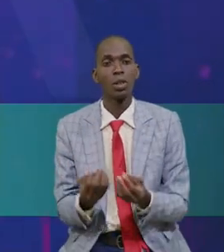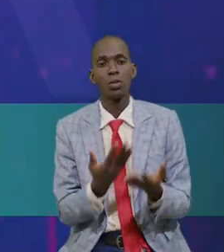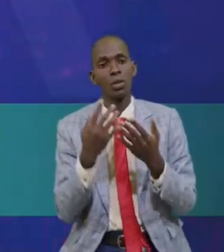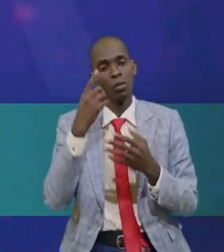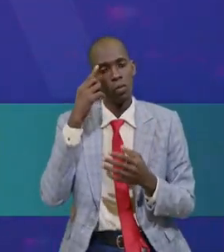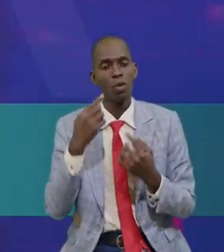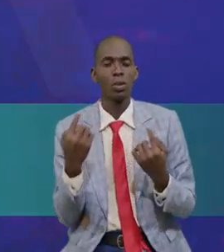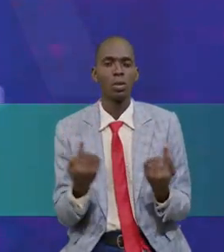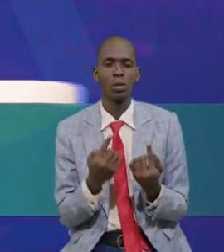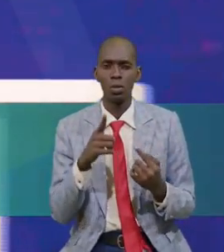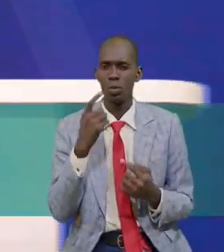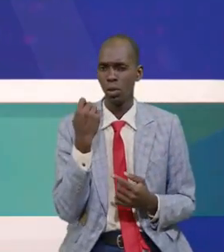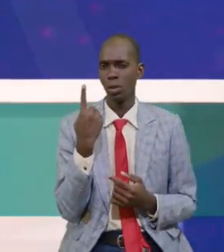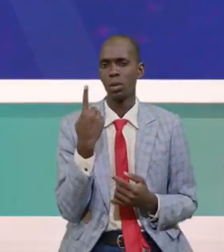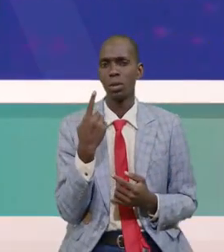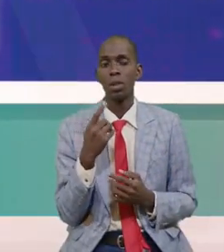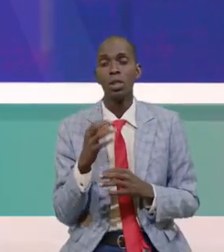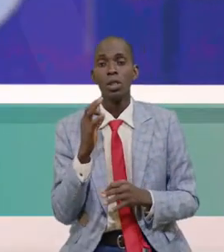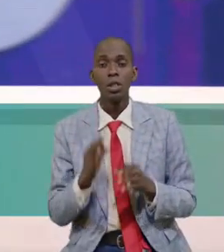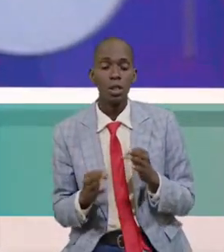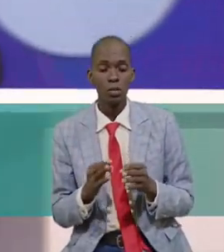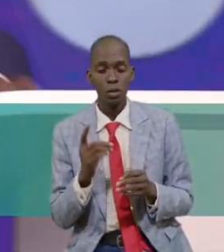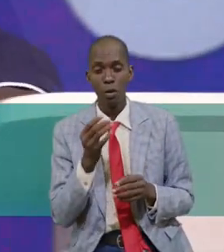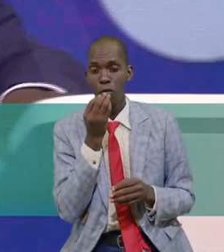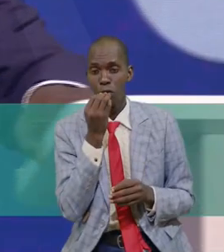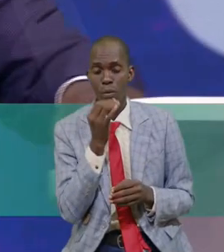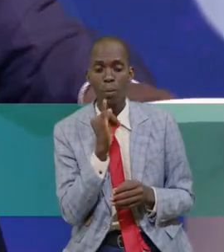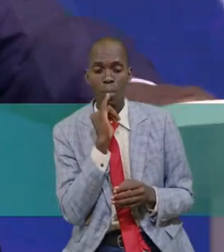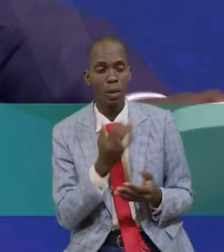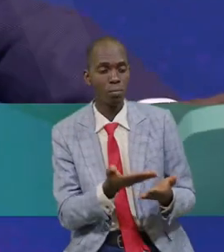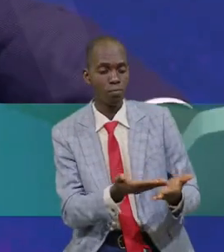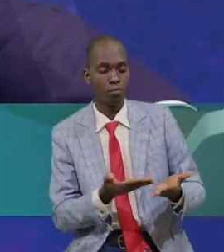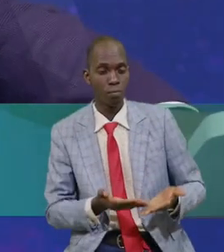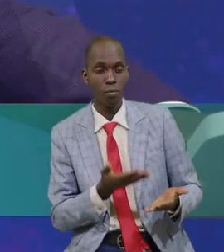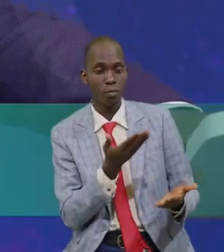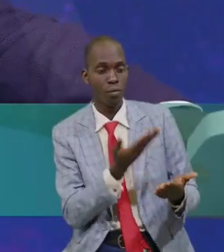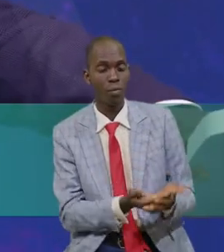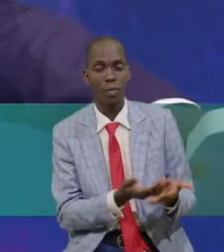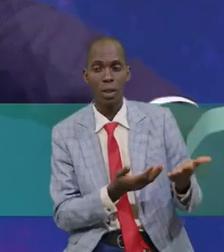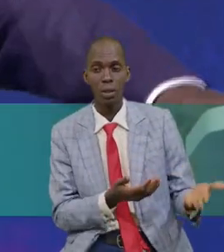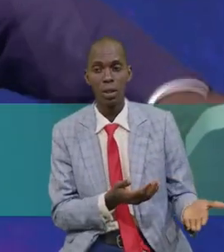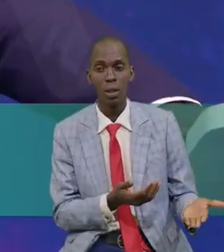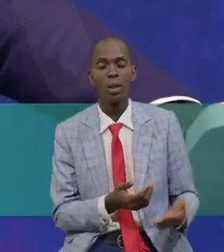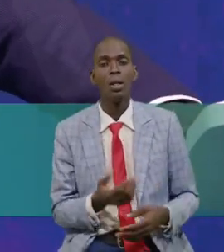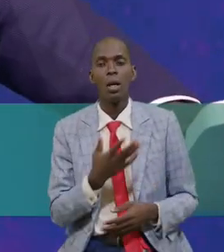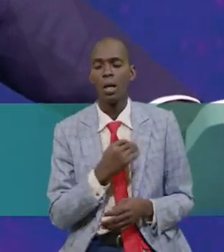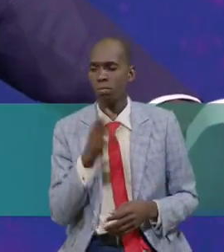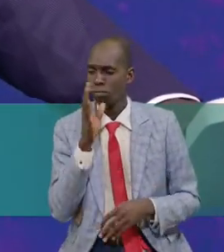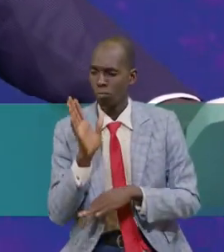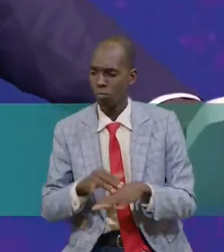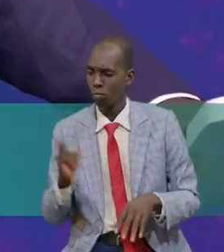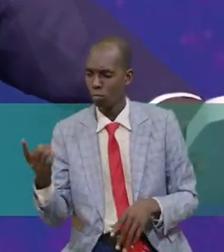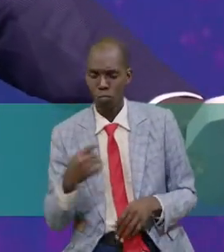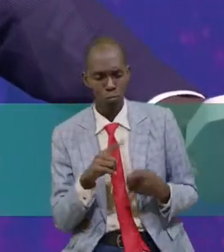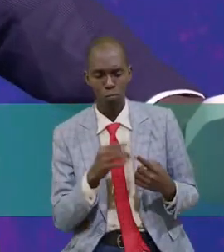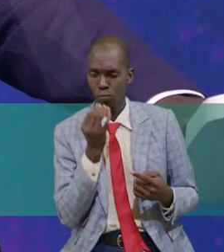that? If, you know, the food is there, and then mommy says, come and eat. And for